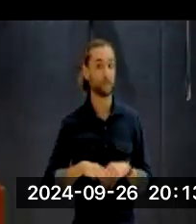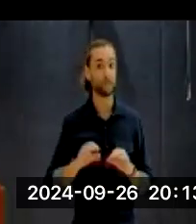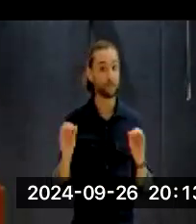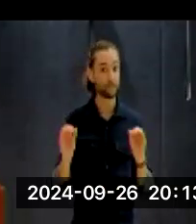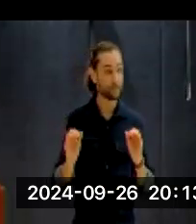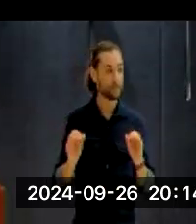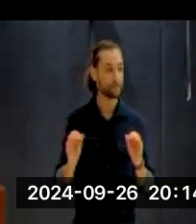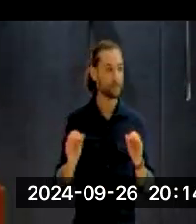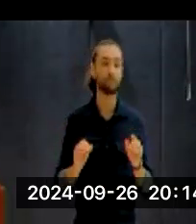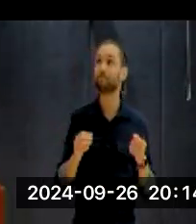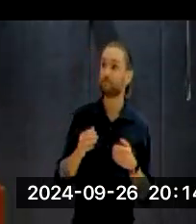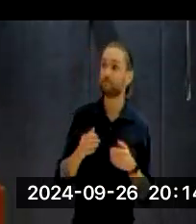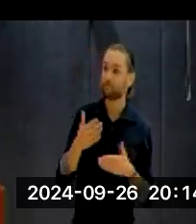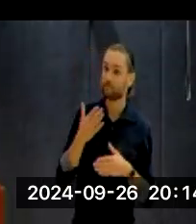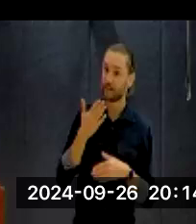Gracias.